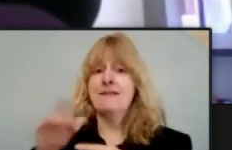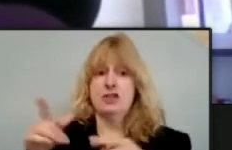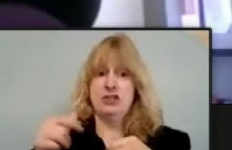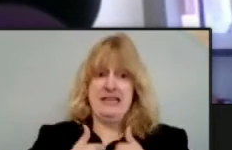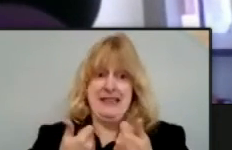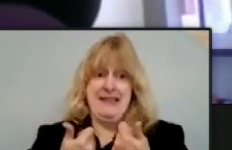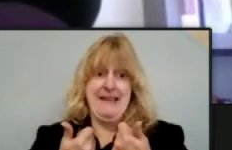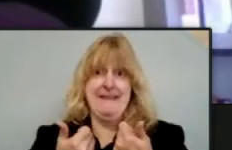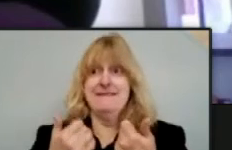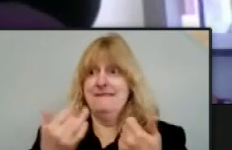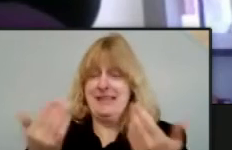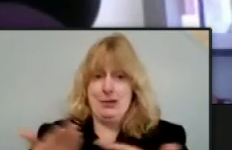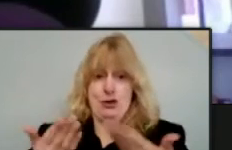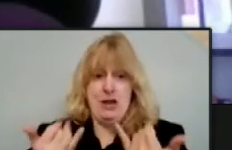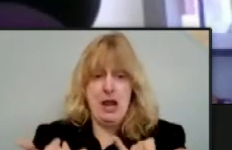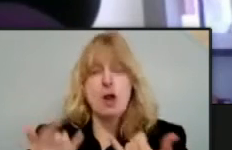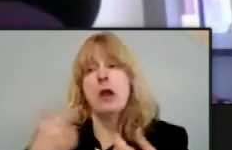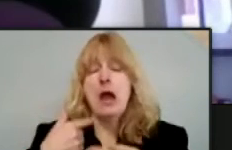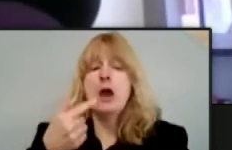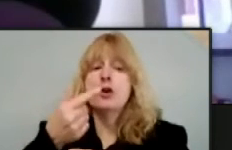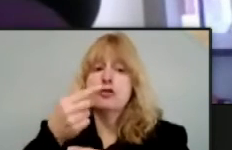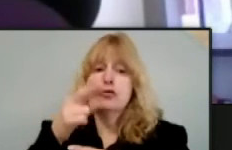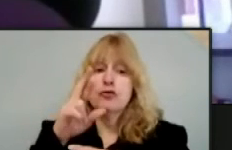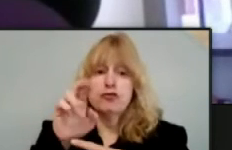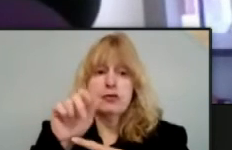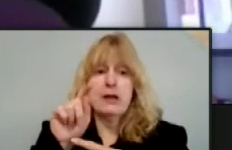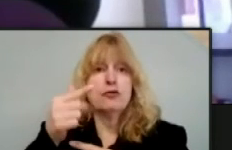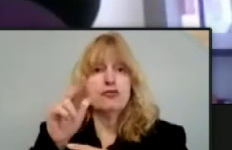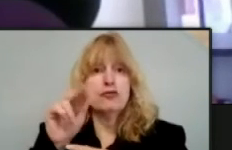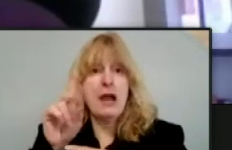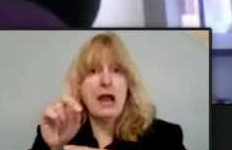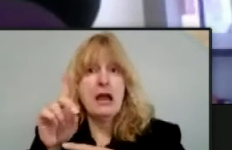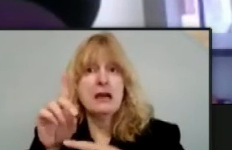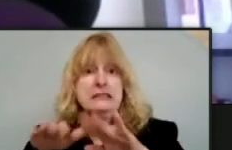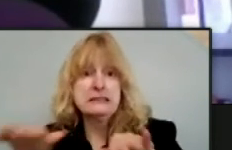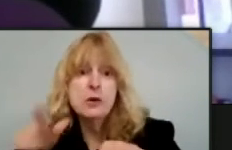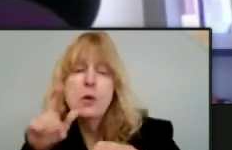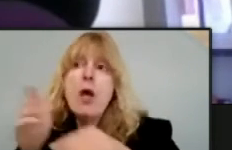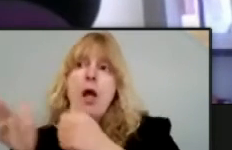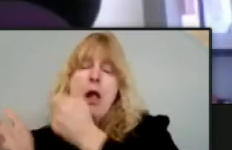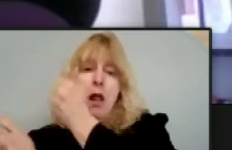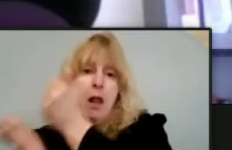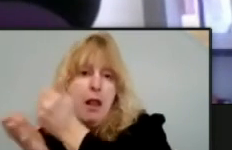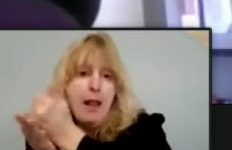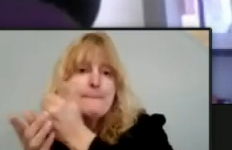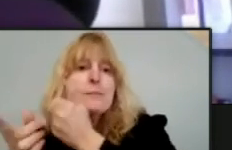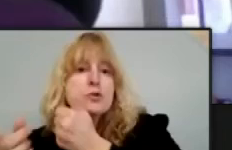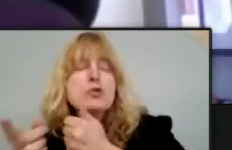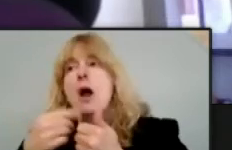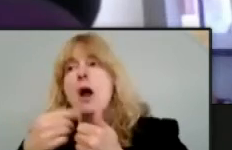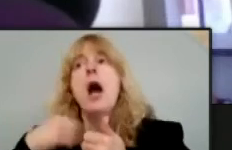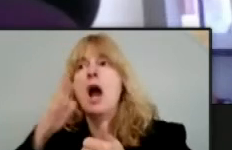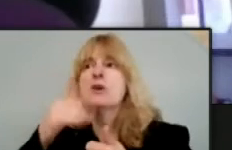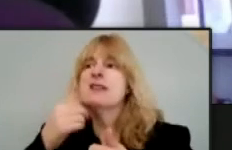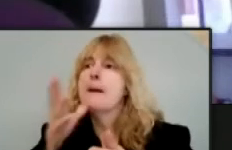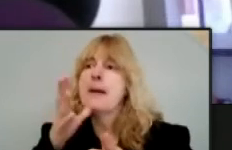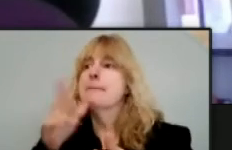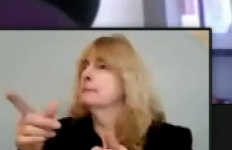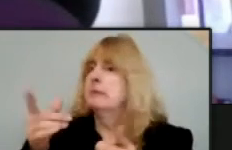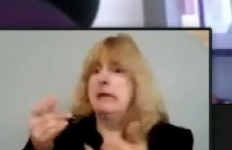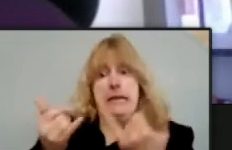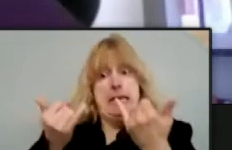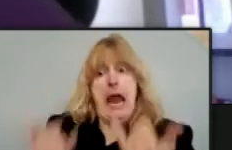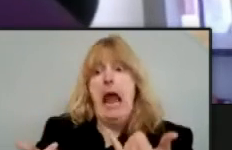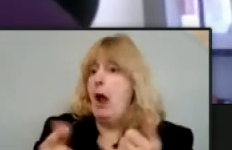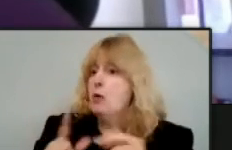great grands that came in and health providers. I would say, Mom, you're eligible right now. Let's go get your vaccine right now, this day. So